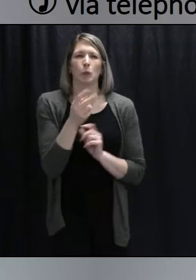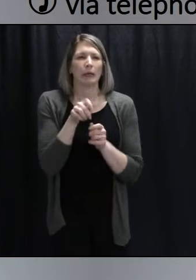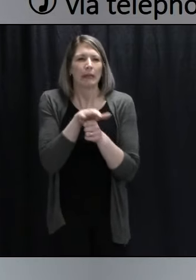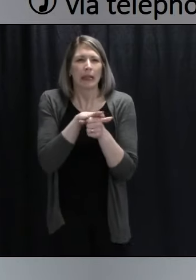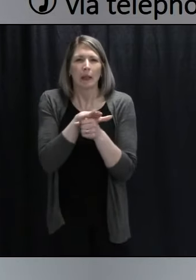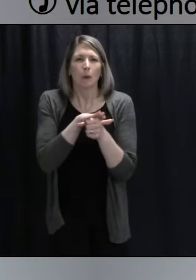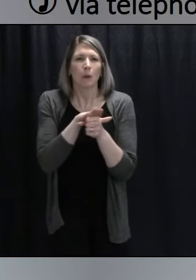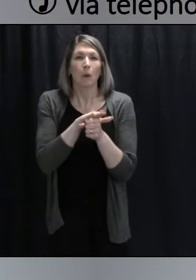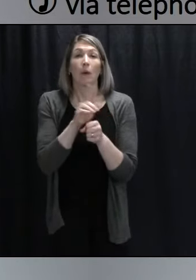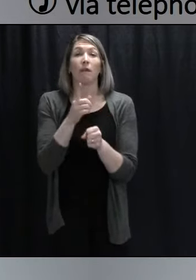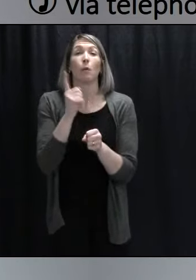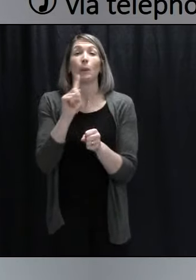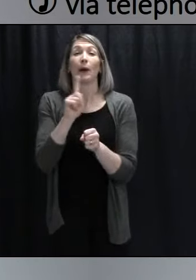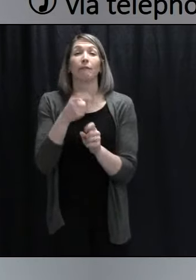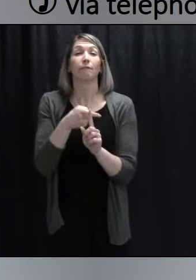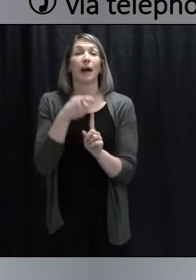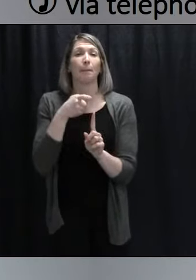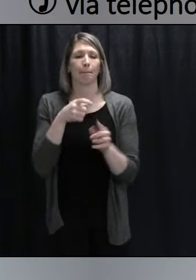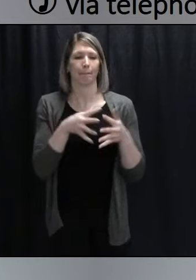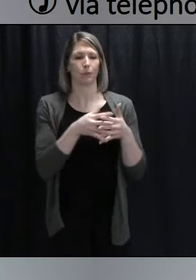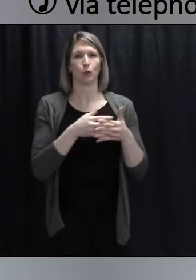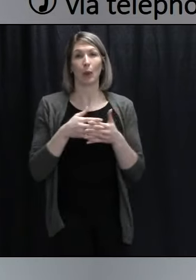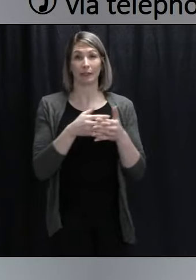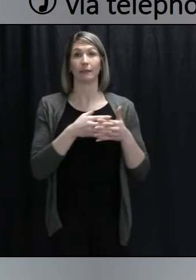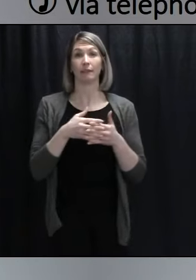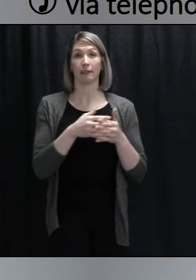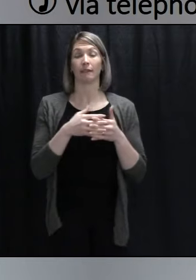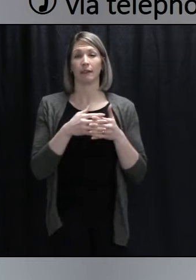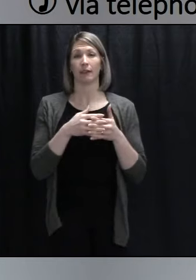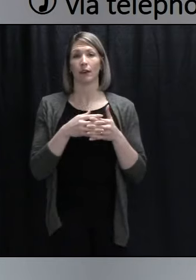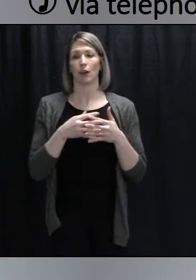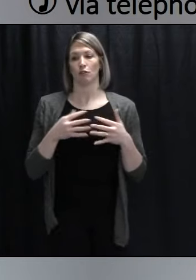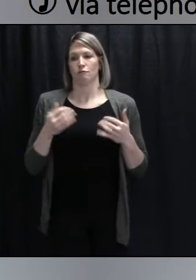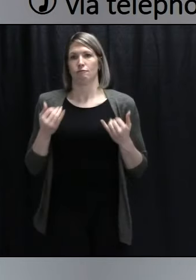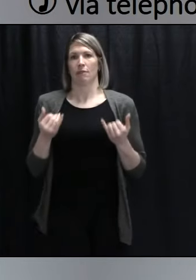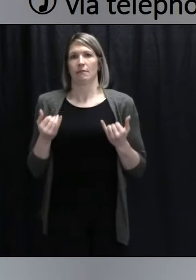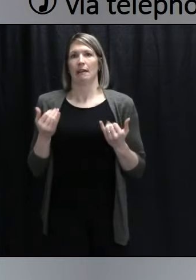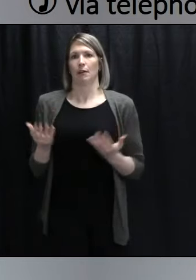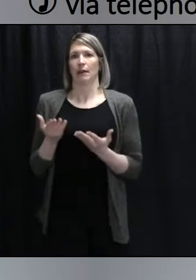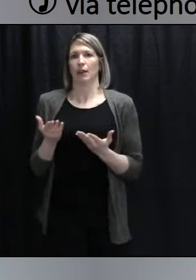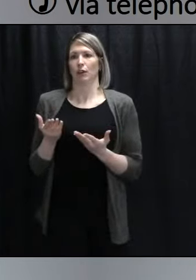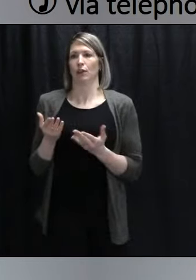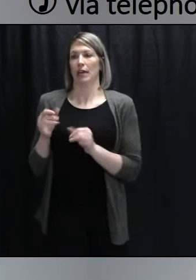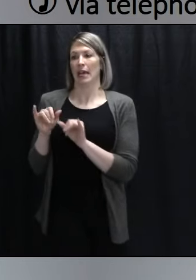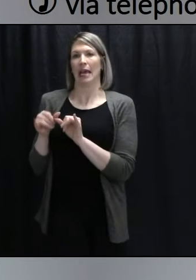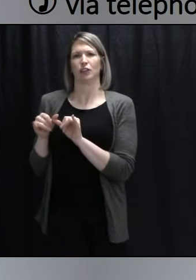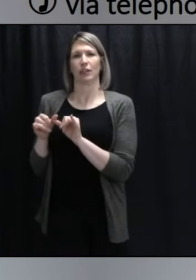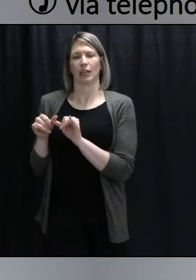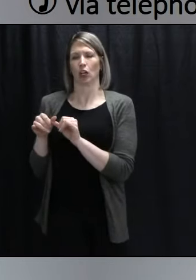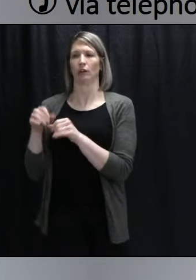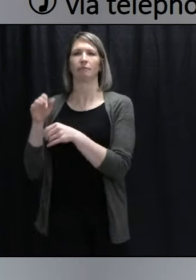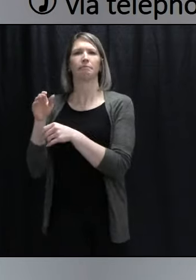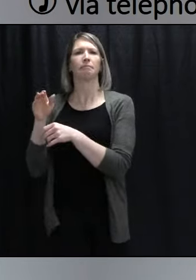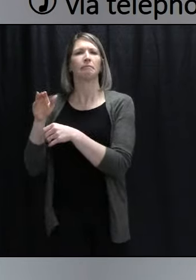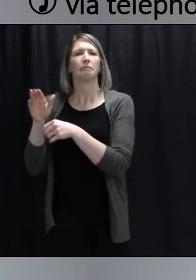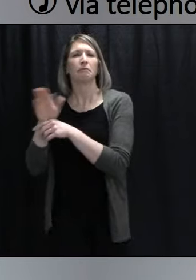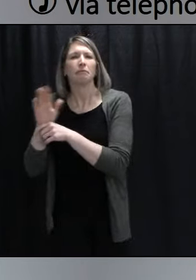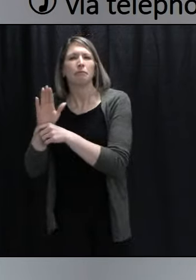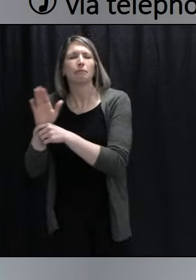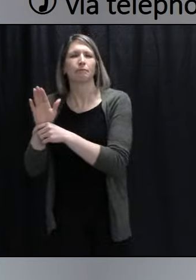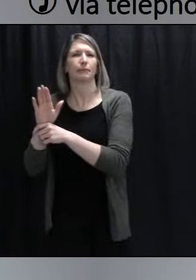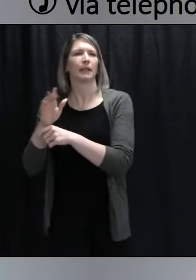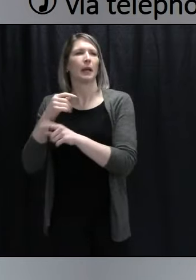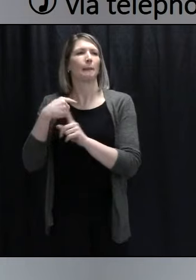the moment, researchers in engineering faculties, not just in Newfoundland and Labrador, but across the country, are trying to